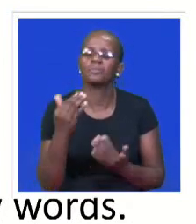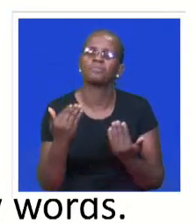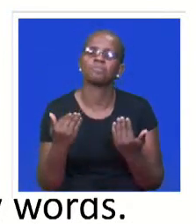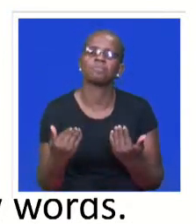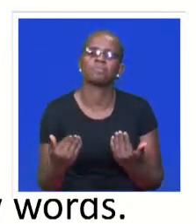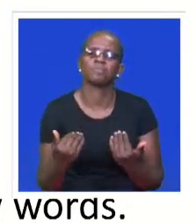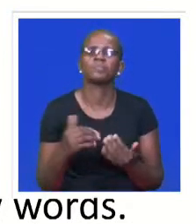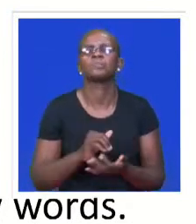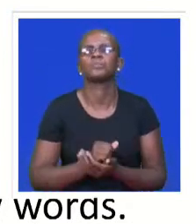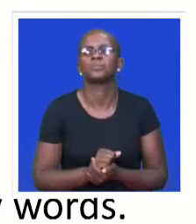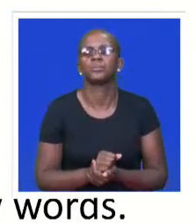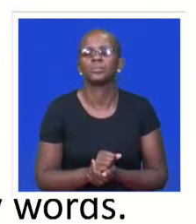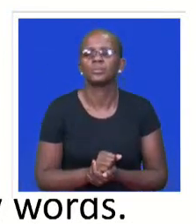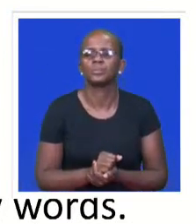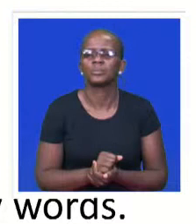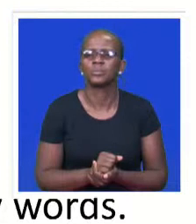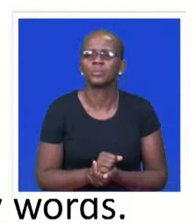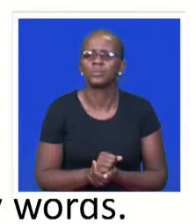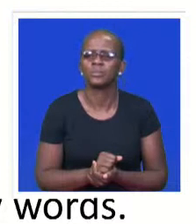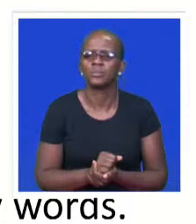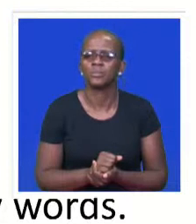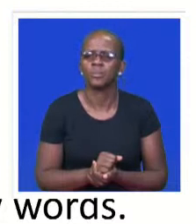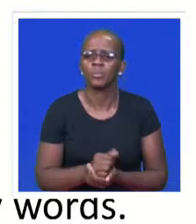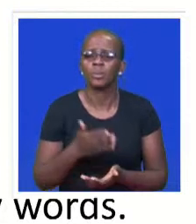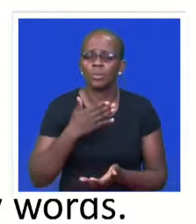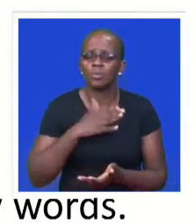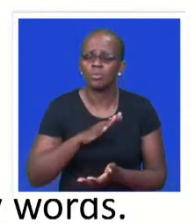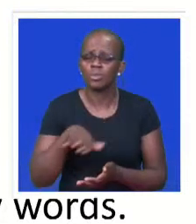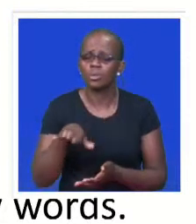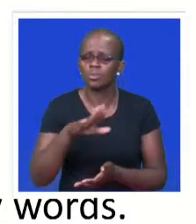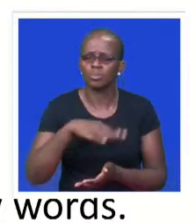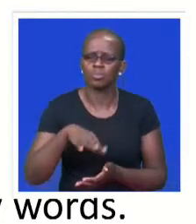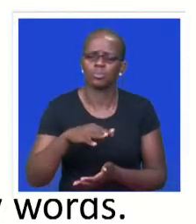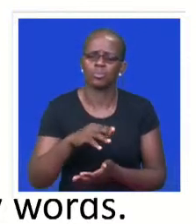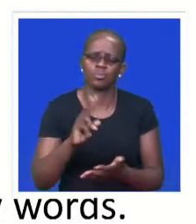should be able to read some new words,